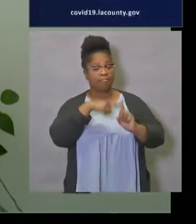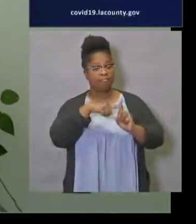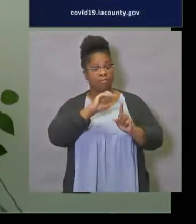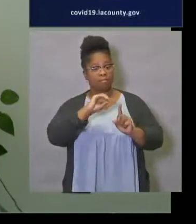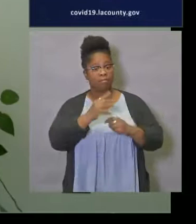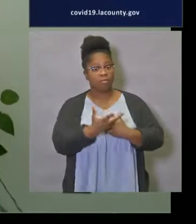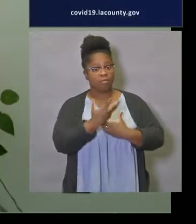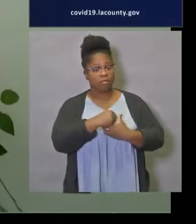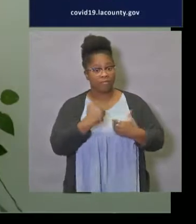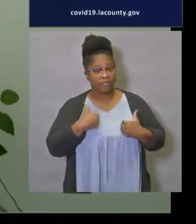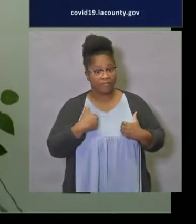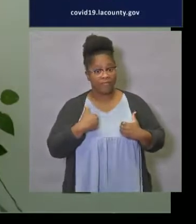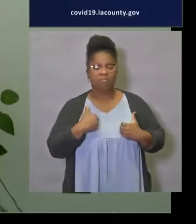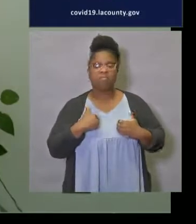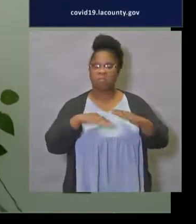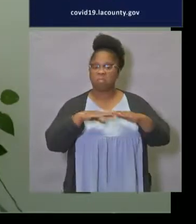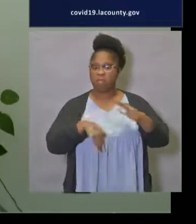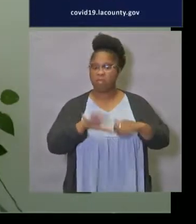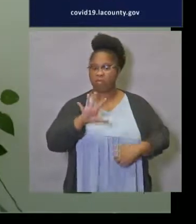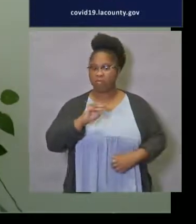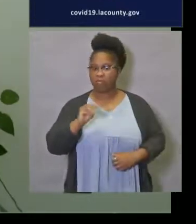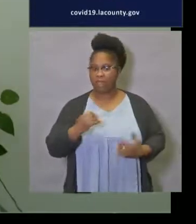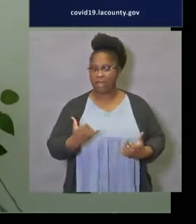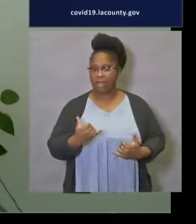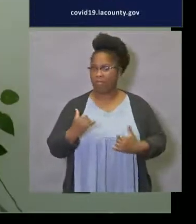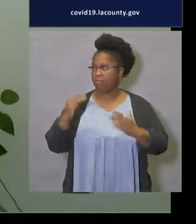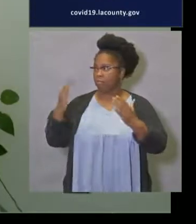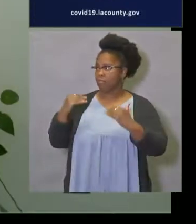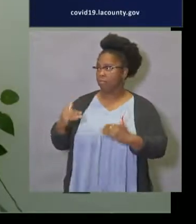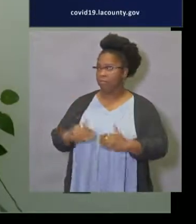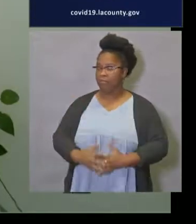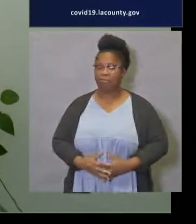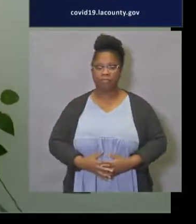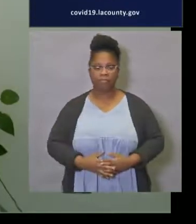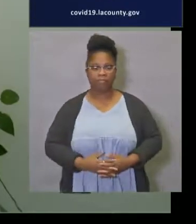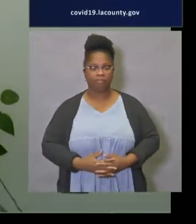to below 5%. Take the next slide.